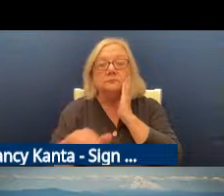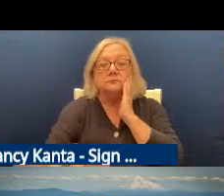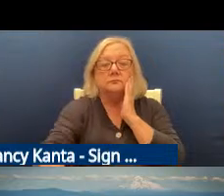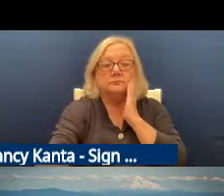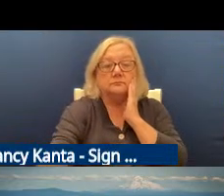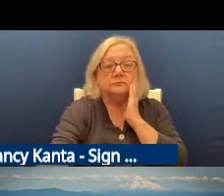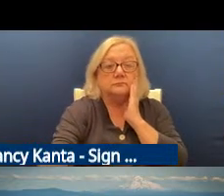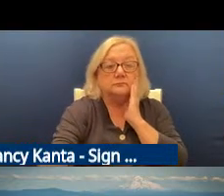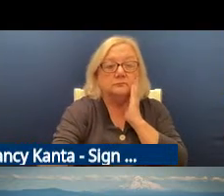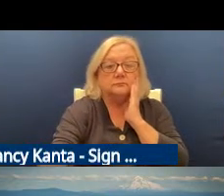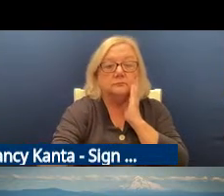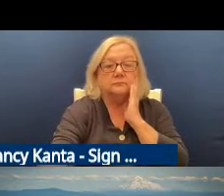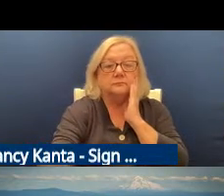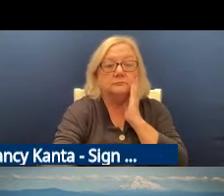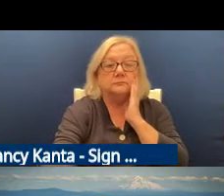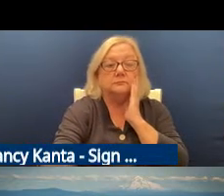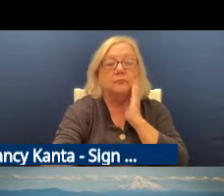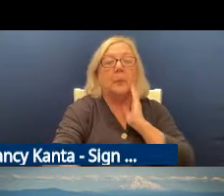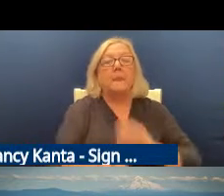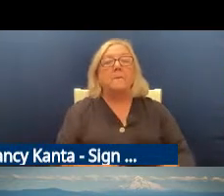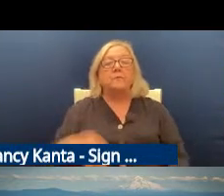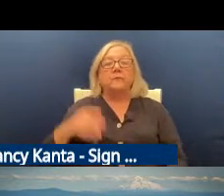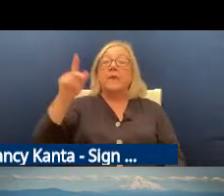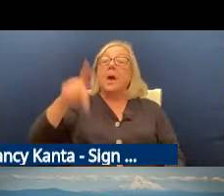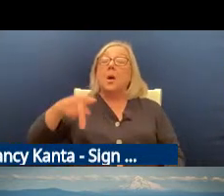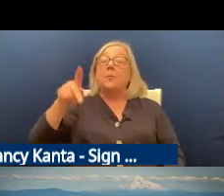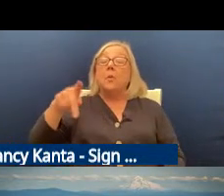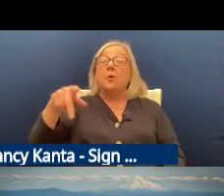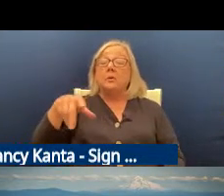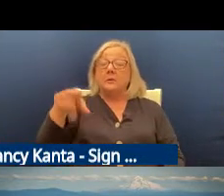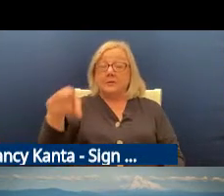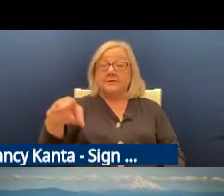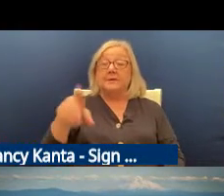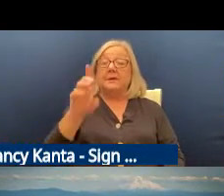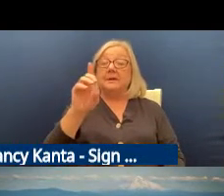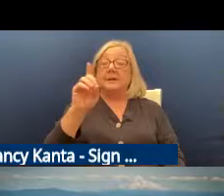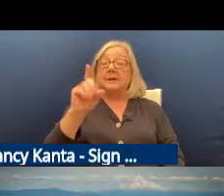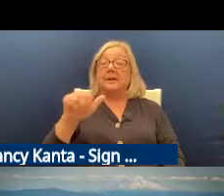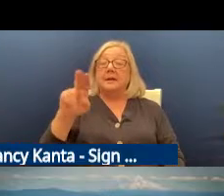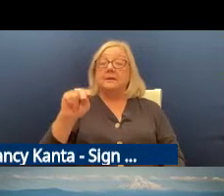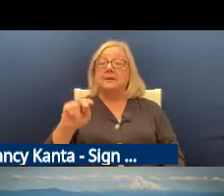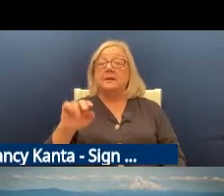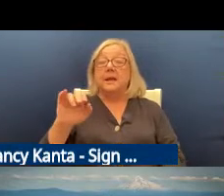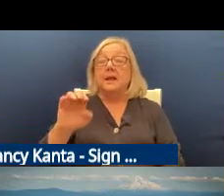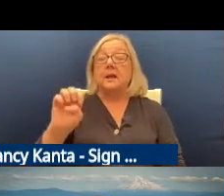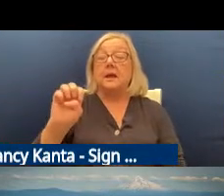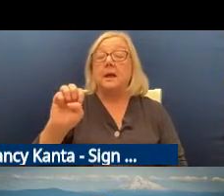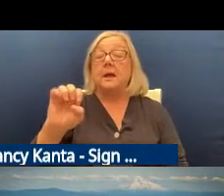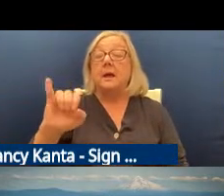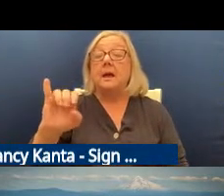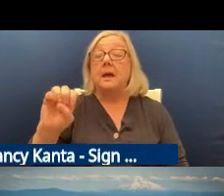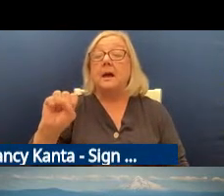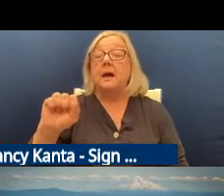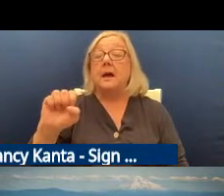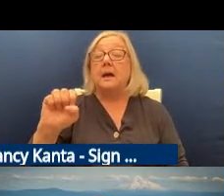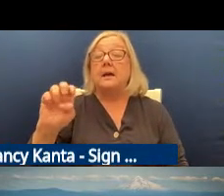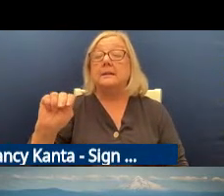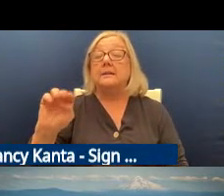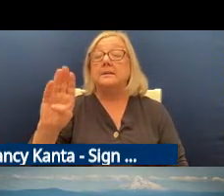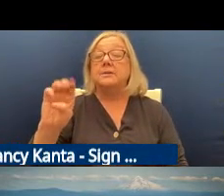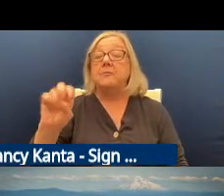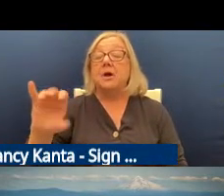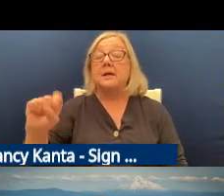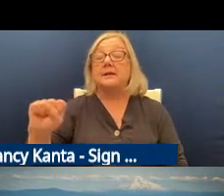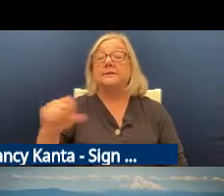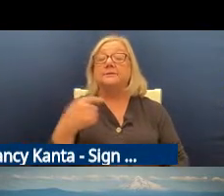Okay, moving on, Port of Portland, Dan Eisenbeis. Good morning, everyone. I'm Dan Eisenbeis. I'm the Regional Affairs